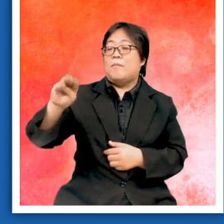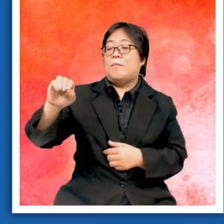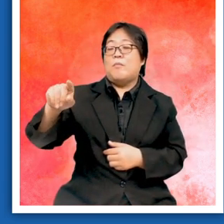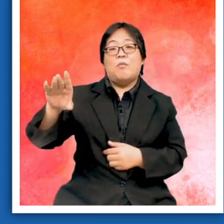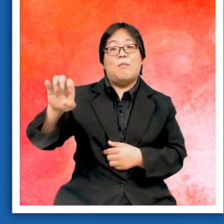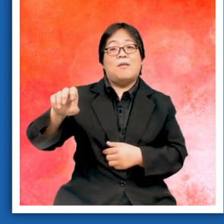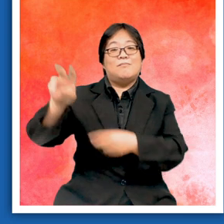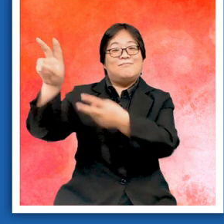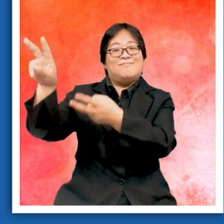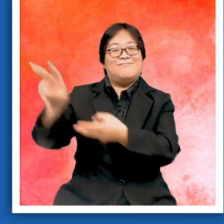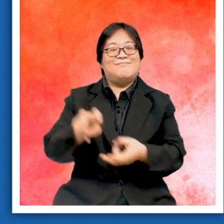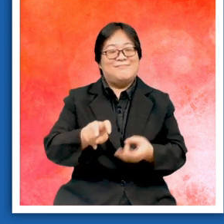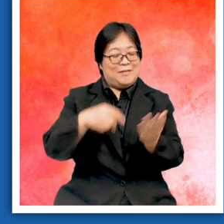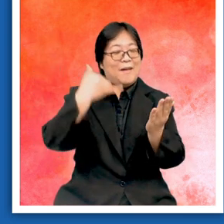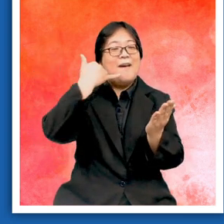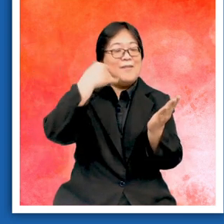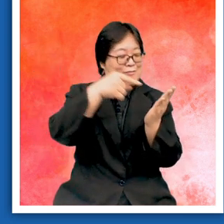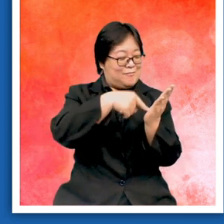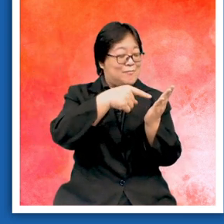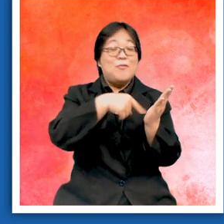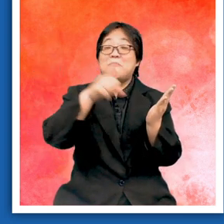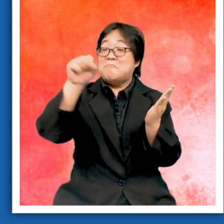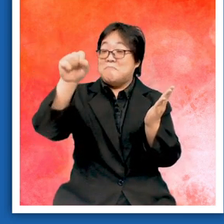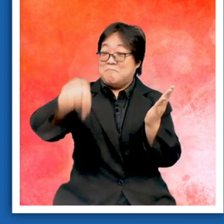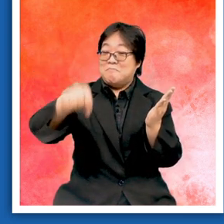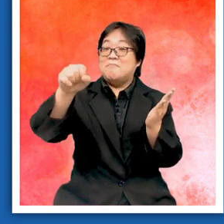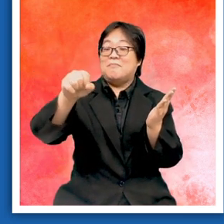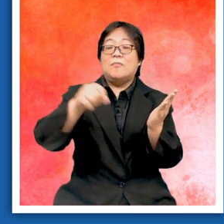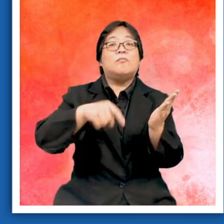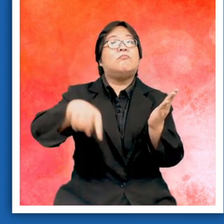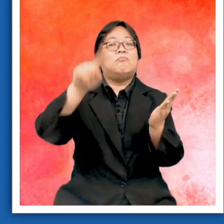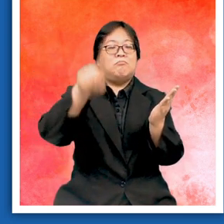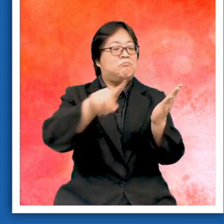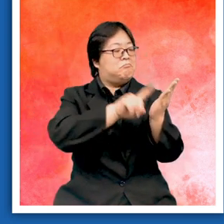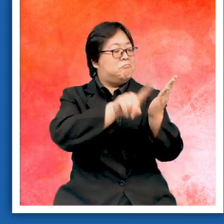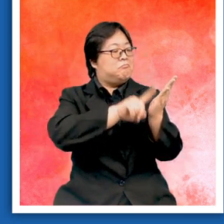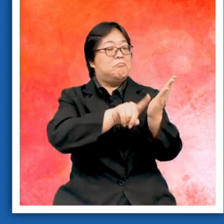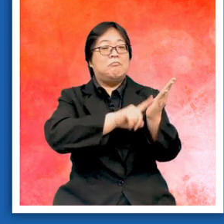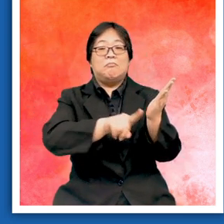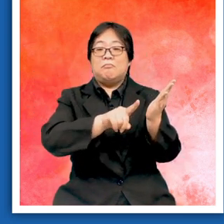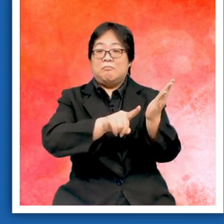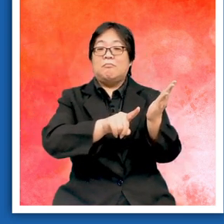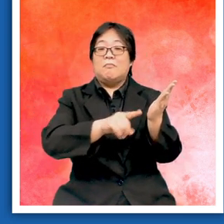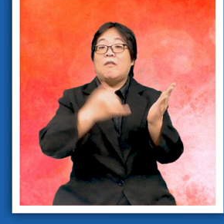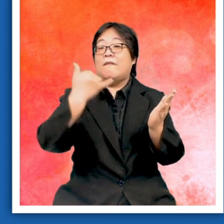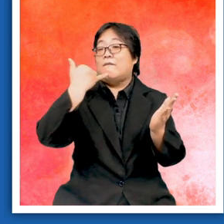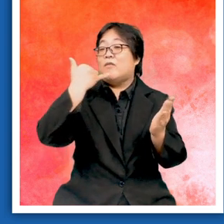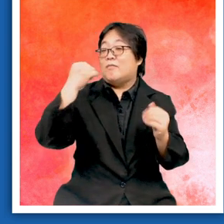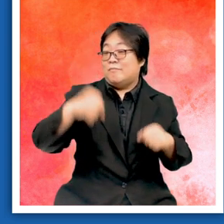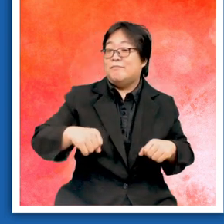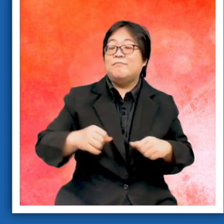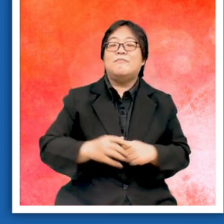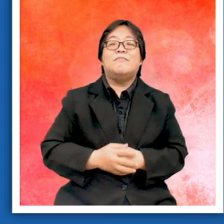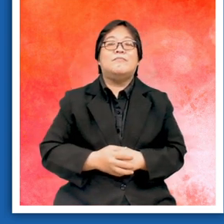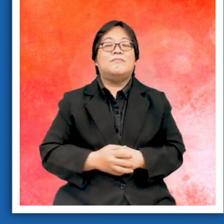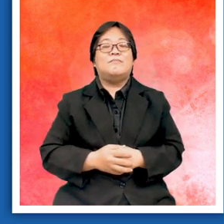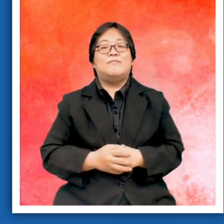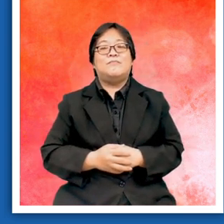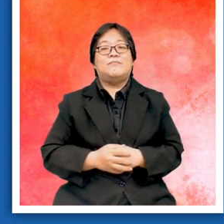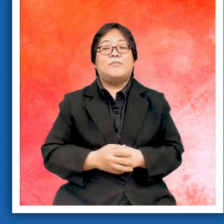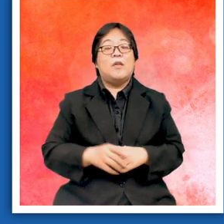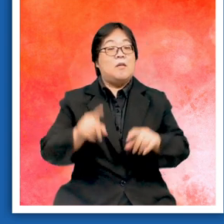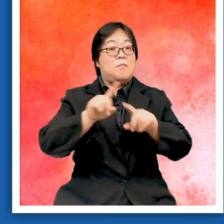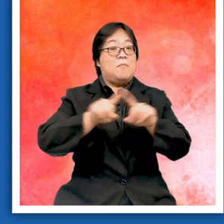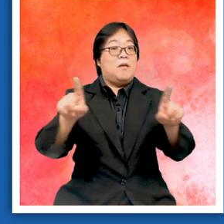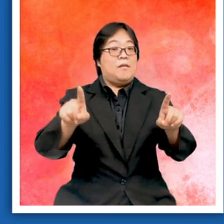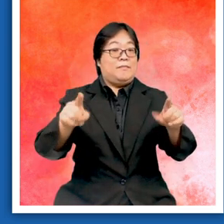downloaded into your device so that you can access using your smartphone and so on. But for